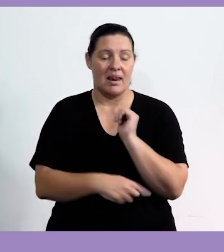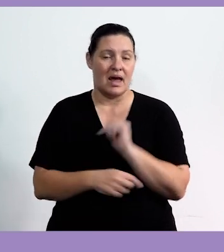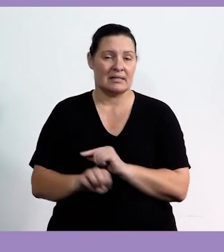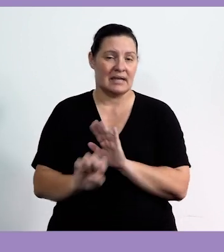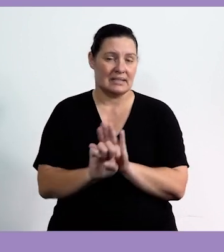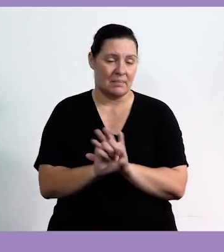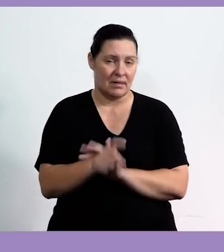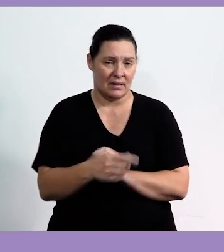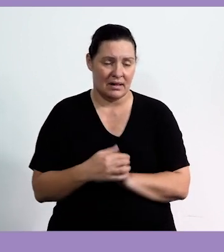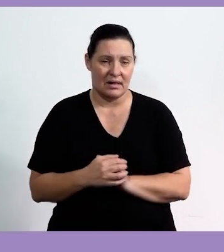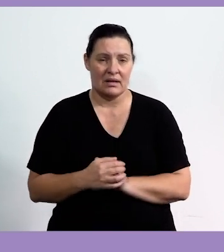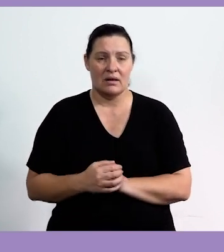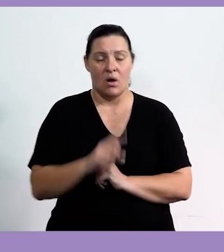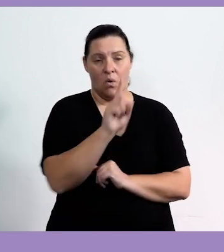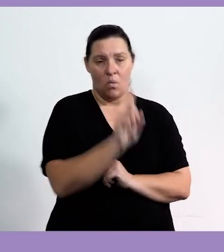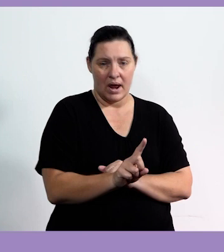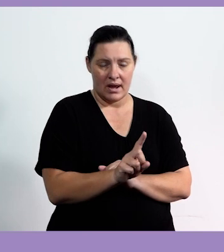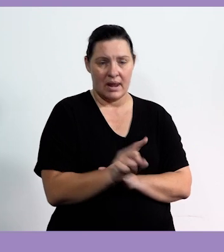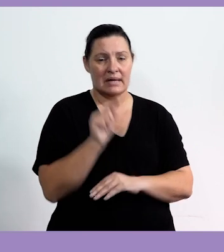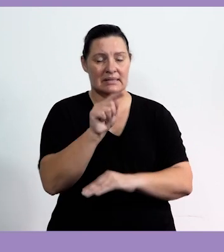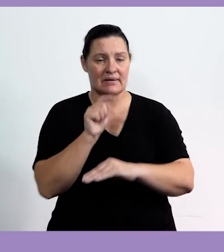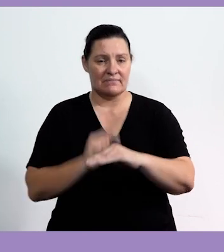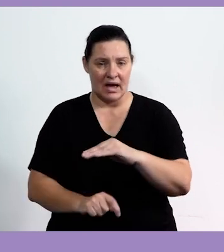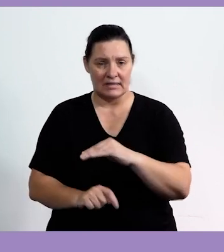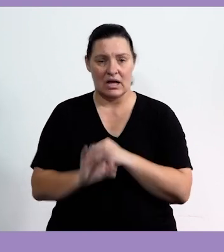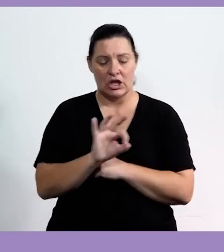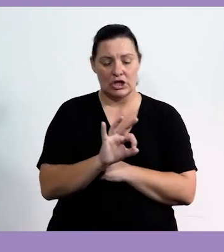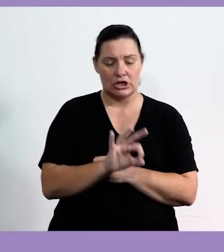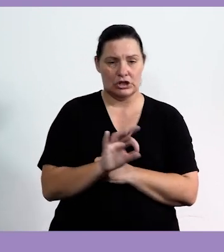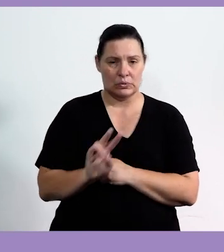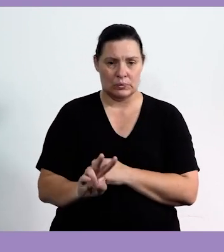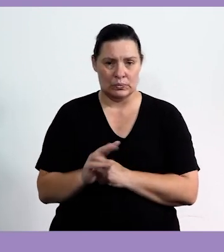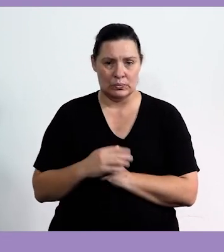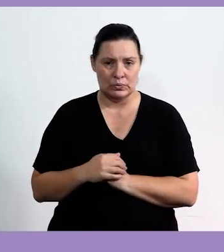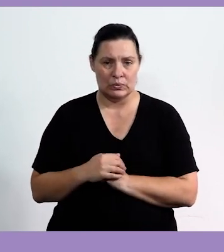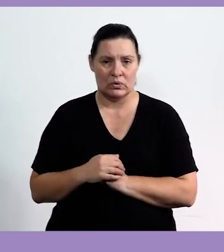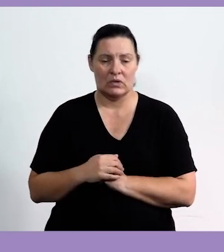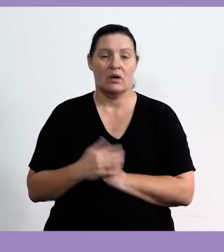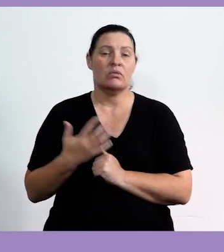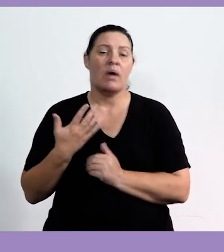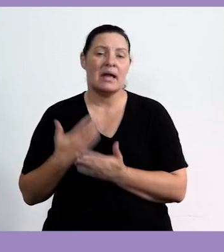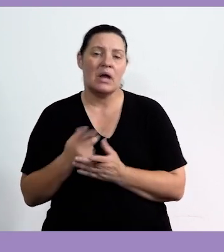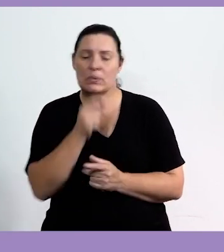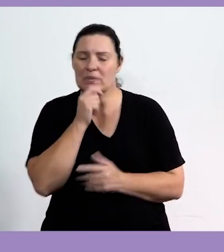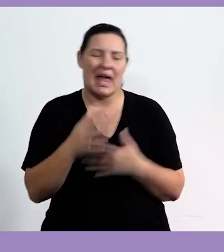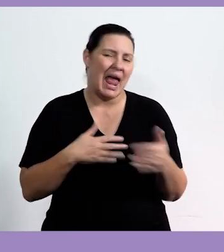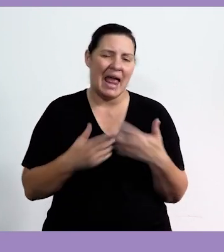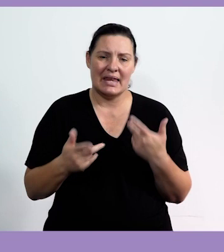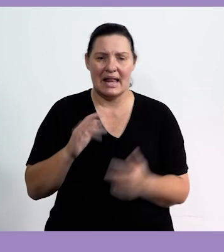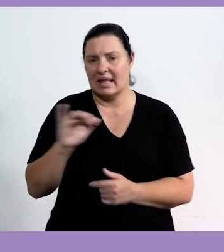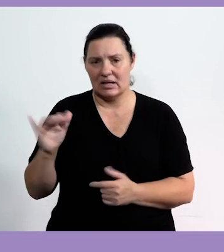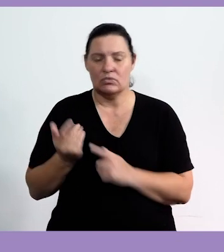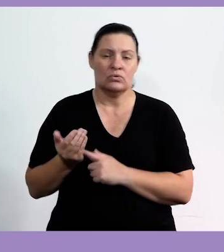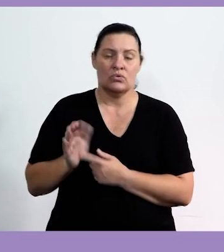Let's look at a last example in this matter. We have 1 divided by 32. So we can use any